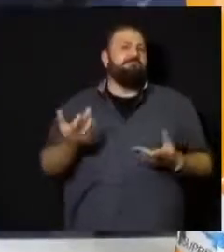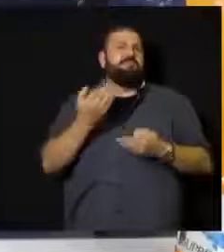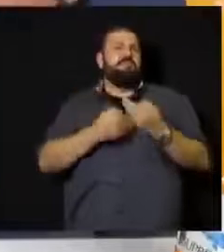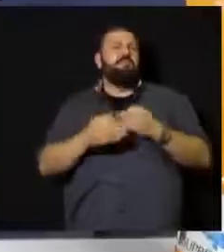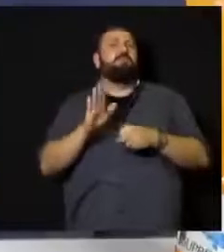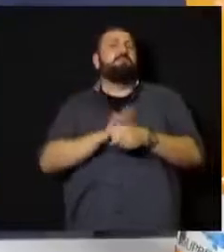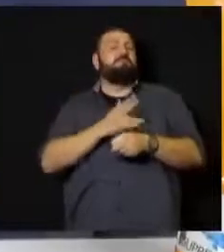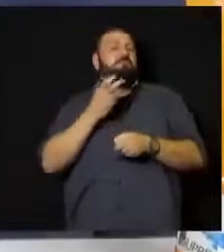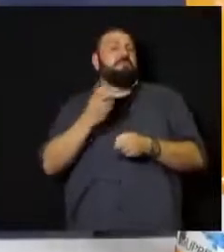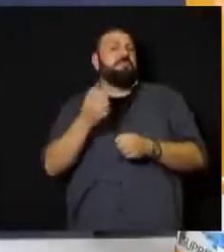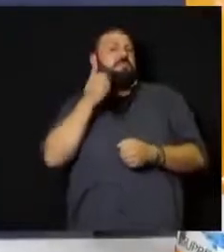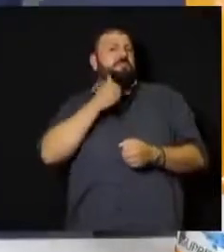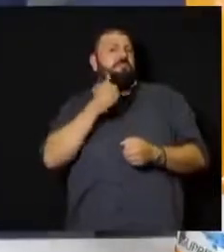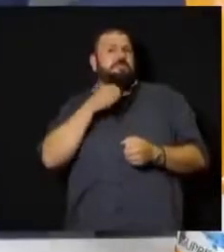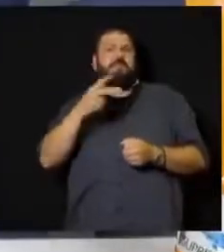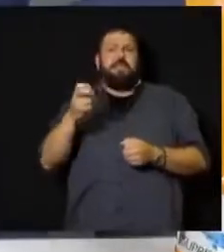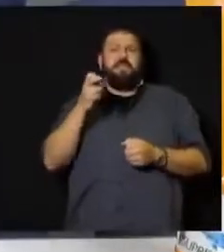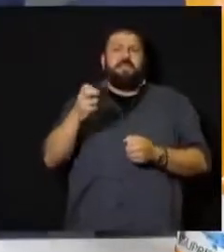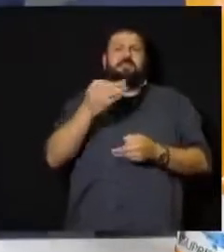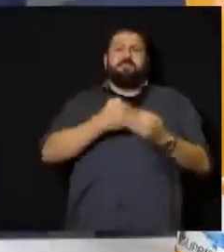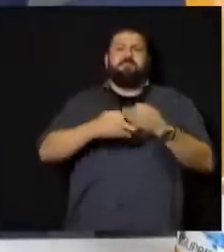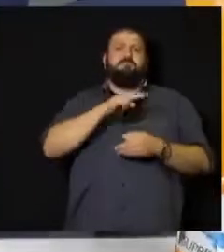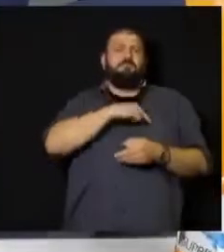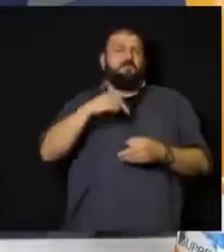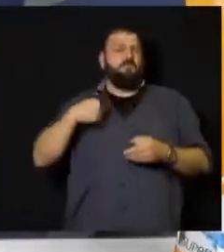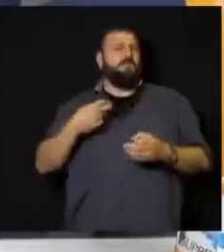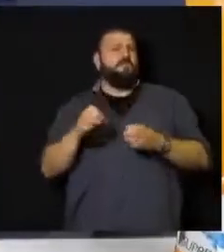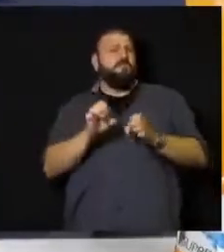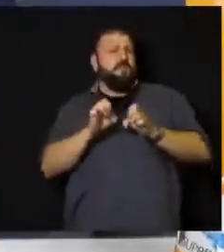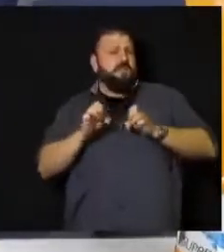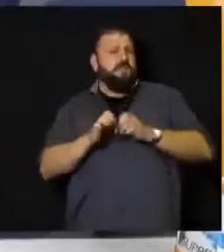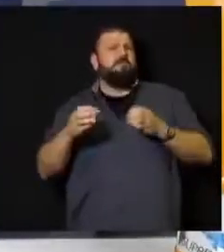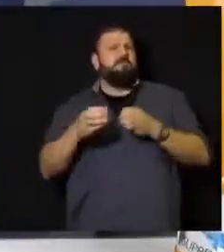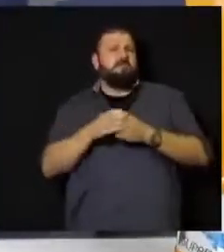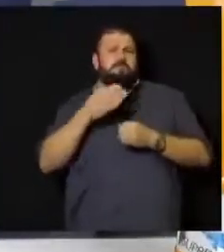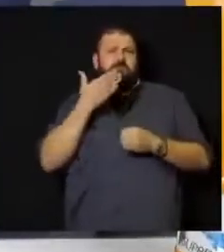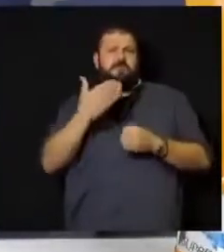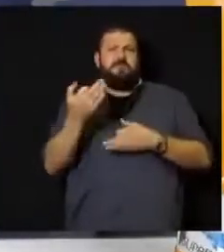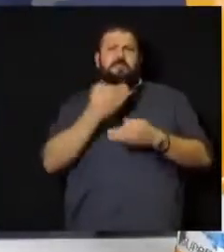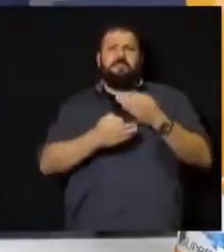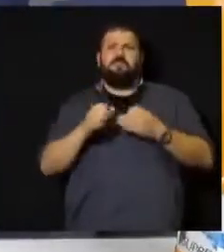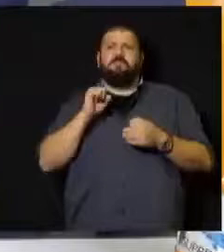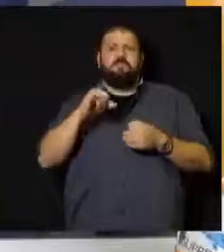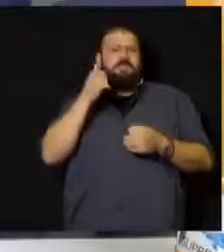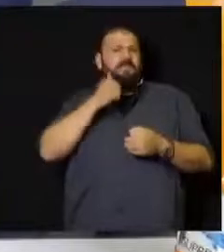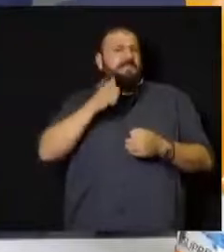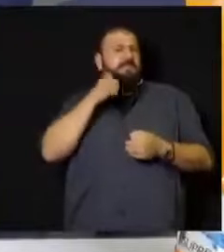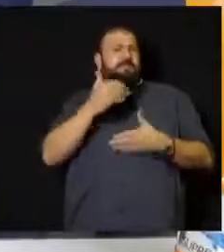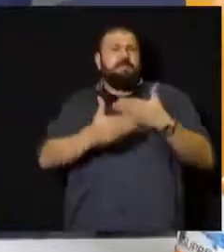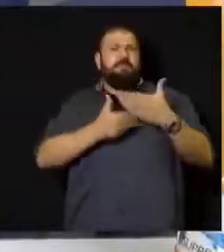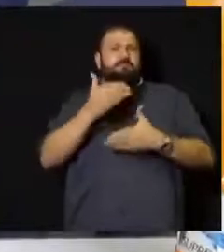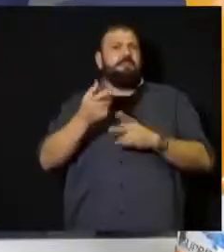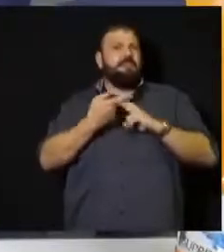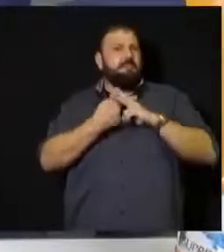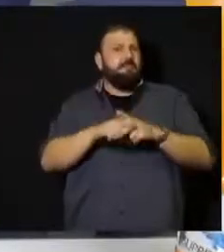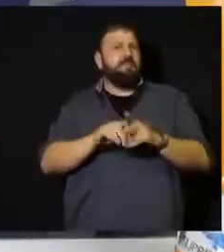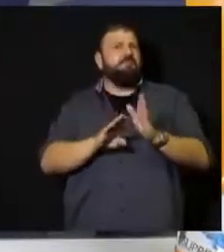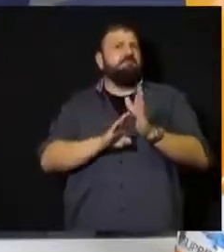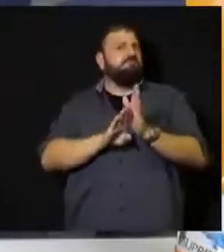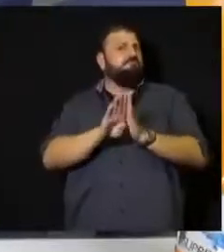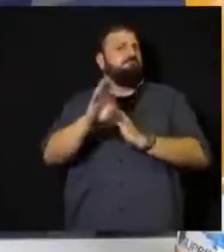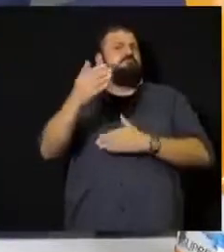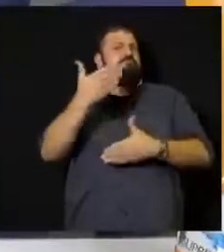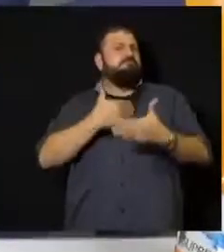step helped us to our team saw the leadership that actually we were actually serious, and we